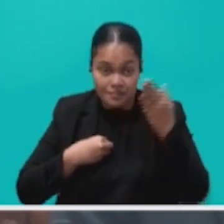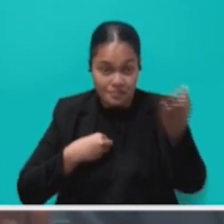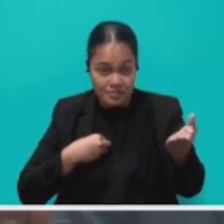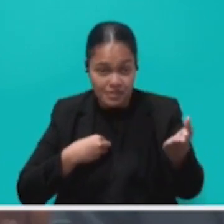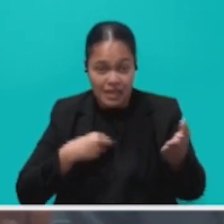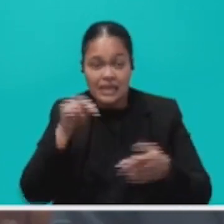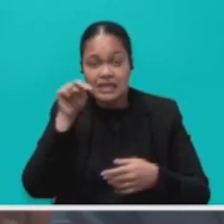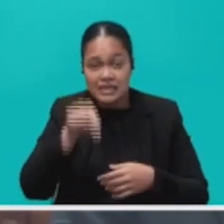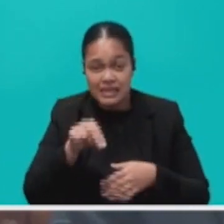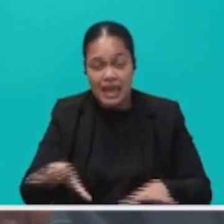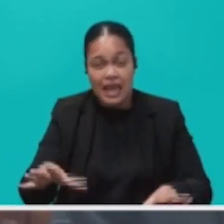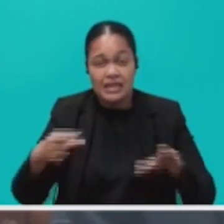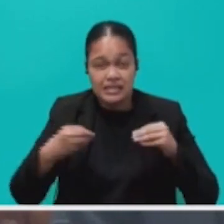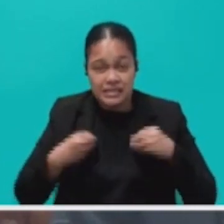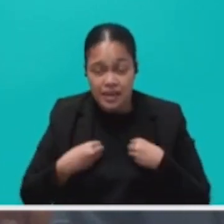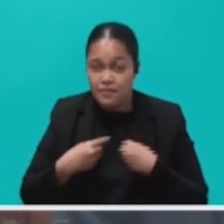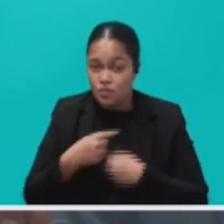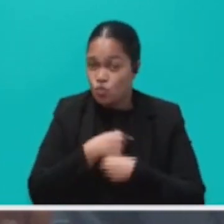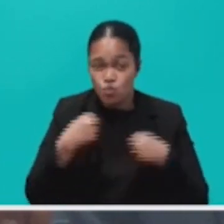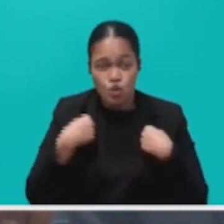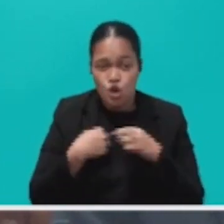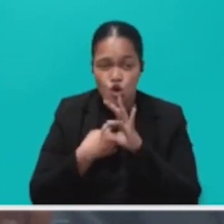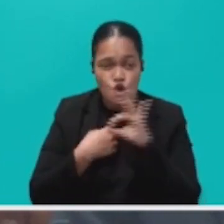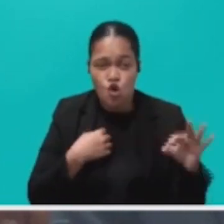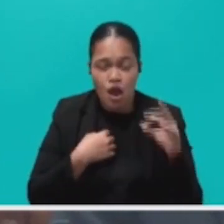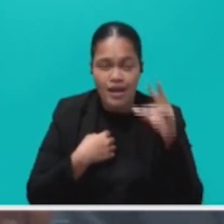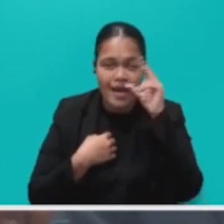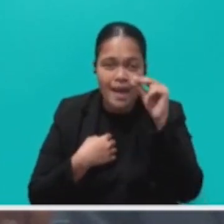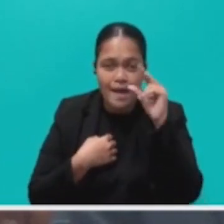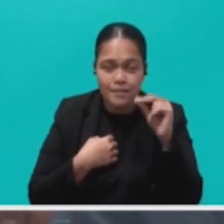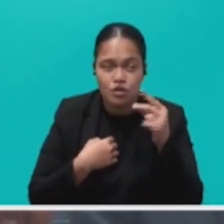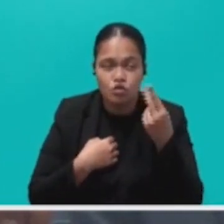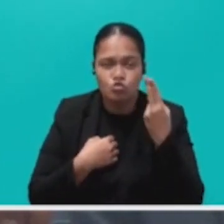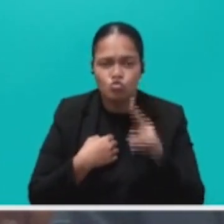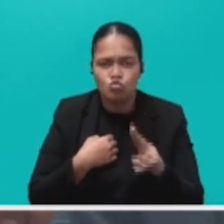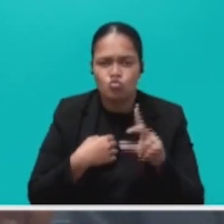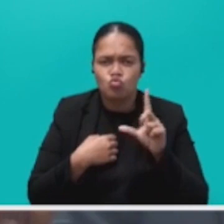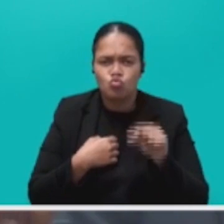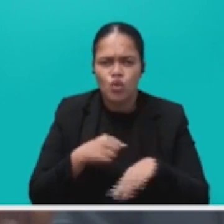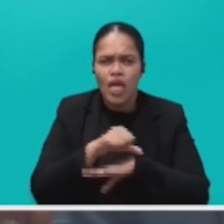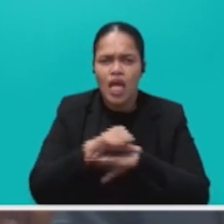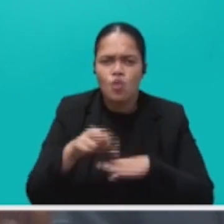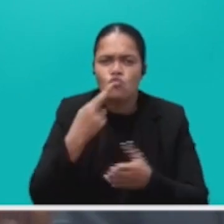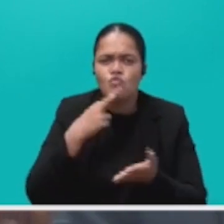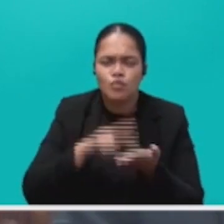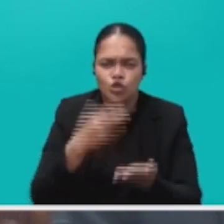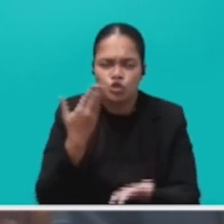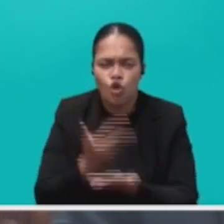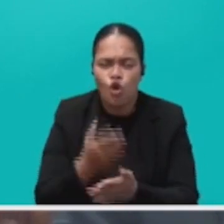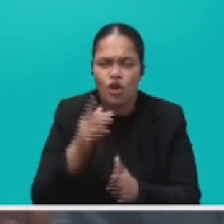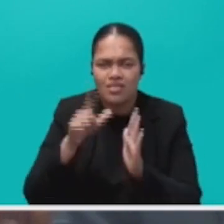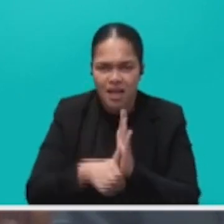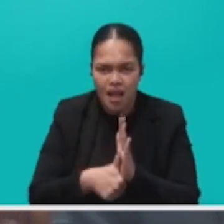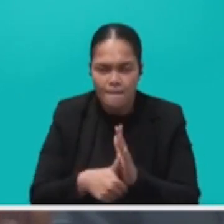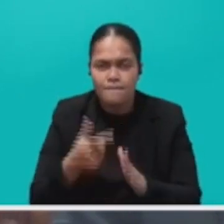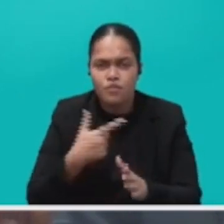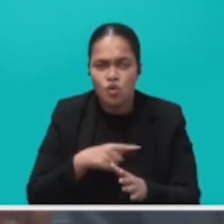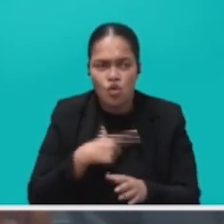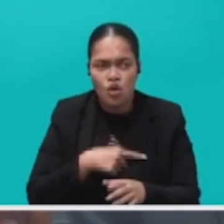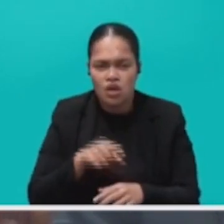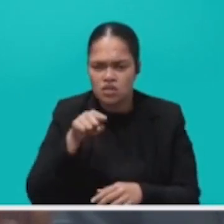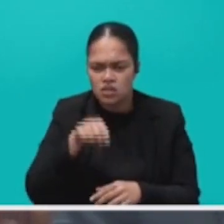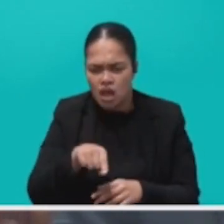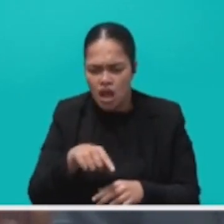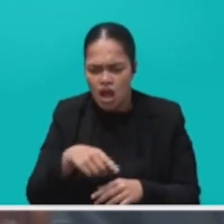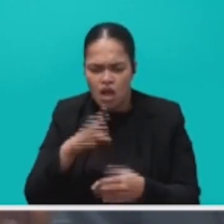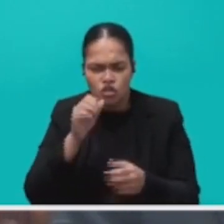that we were not able to produce annual reports on time. The Auditor General was not able to look